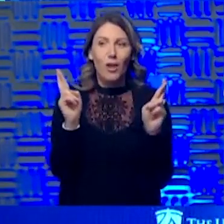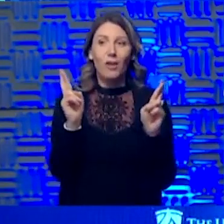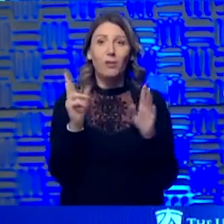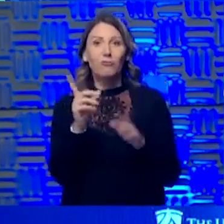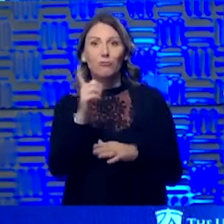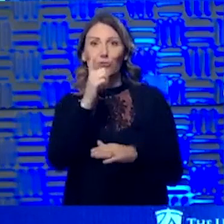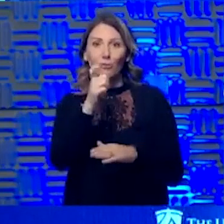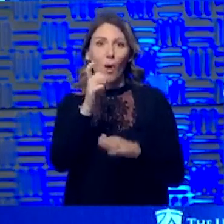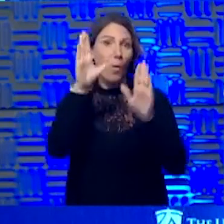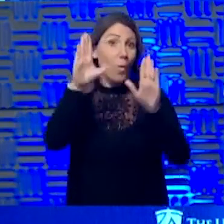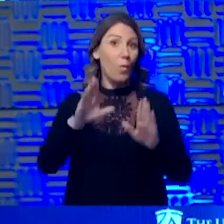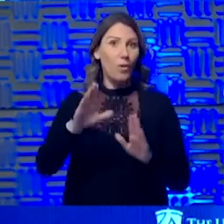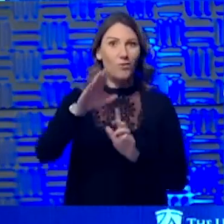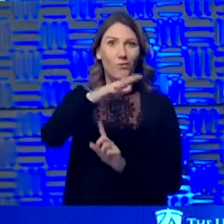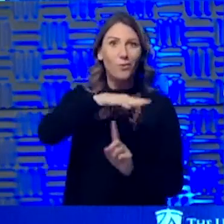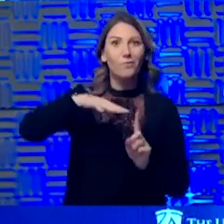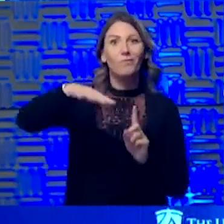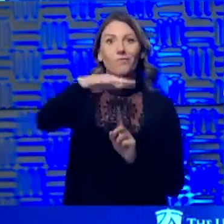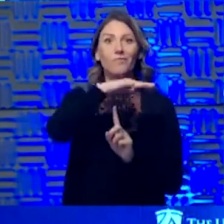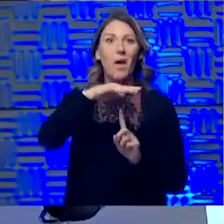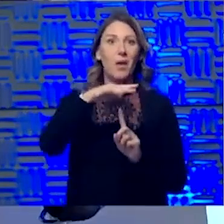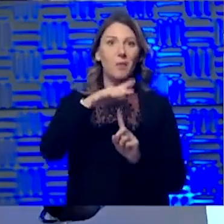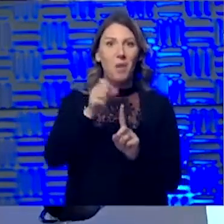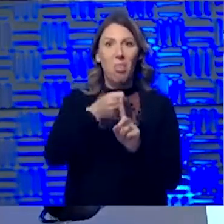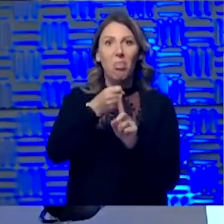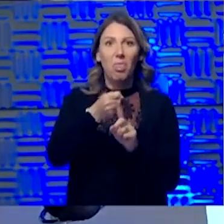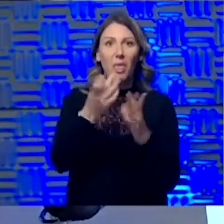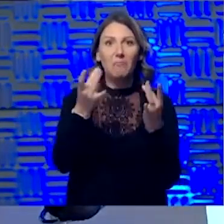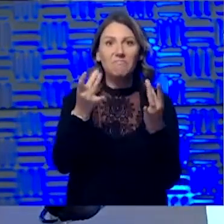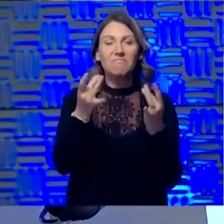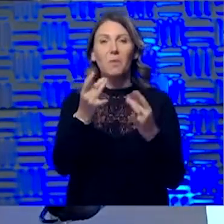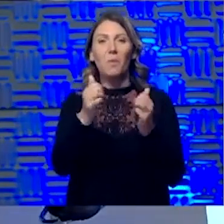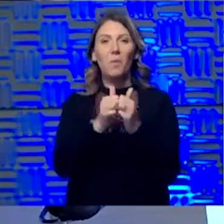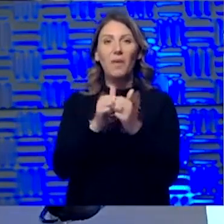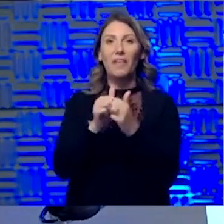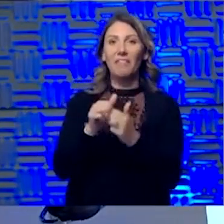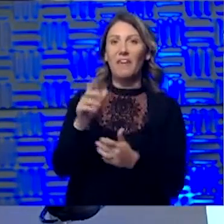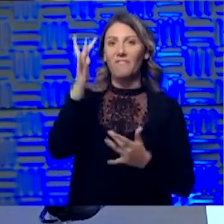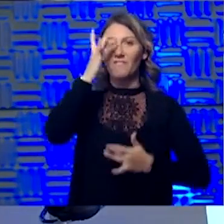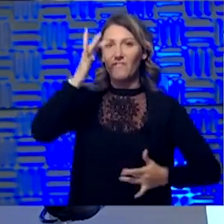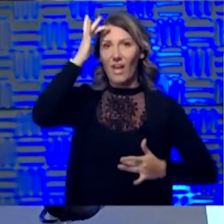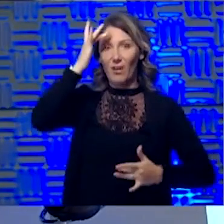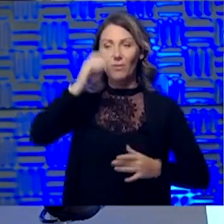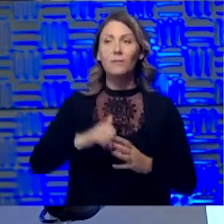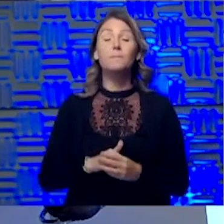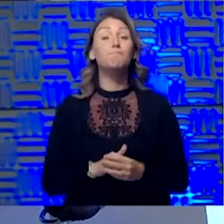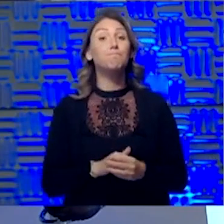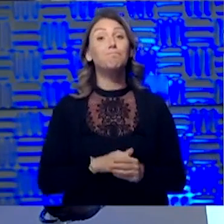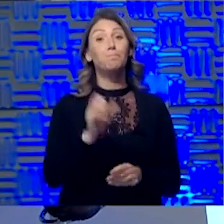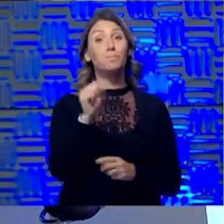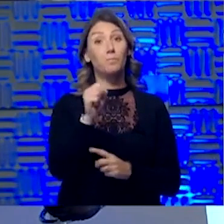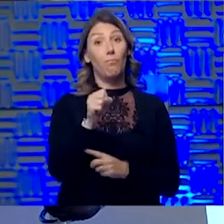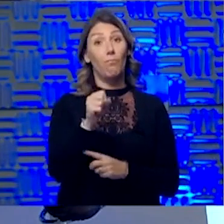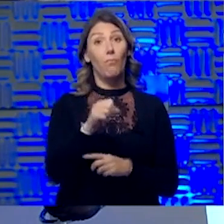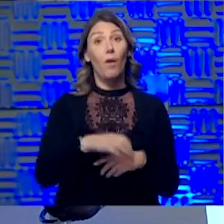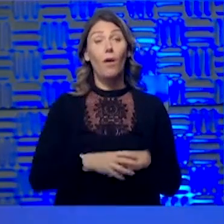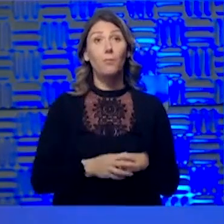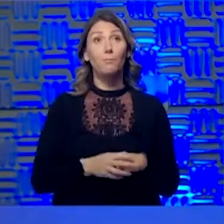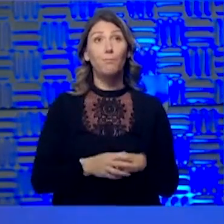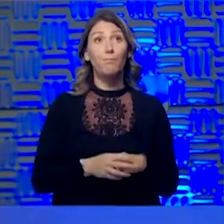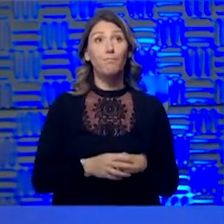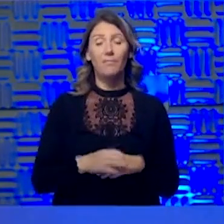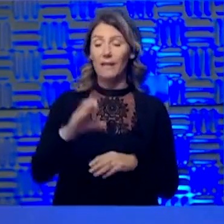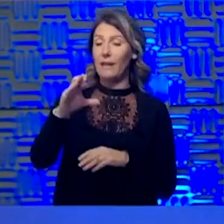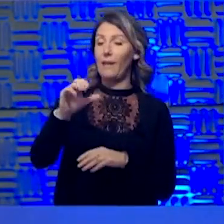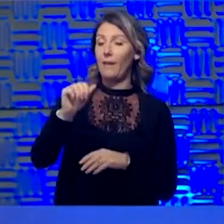not great environments for viruses. Thoughts about that? Yeah, certainly. I think that, certainly cans